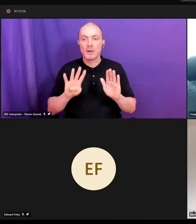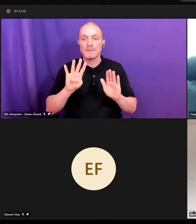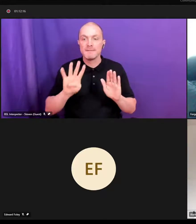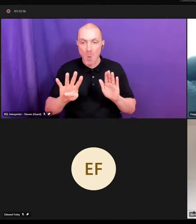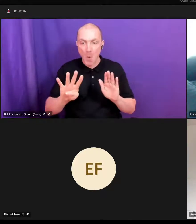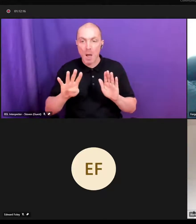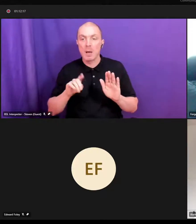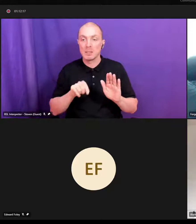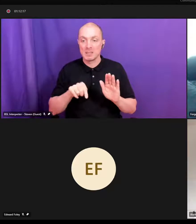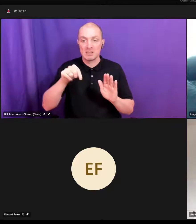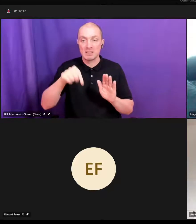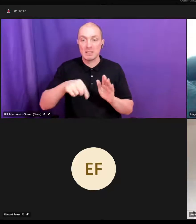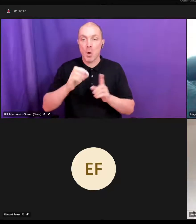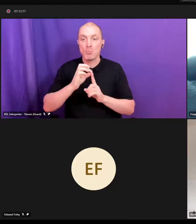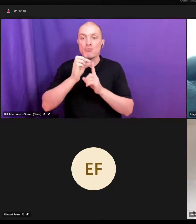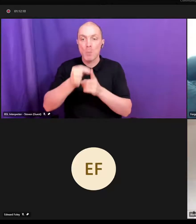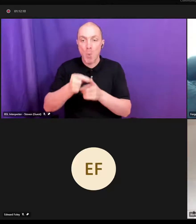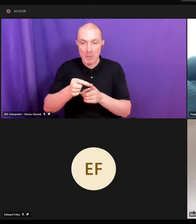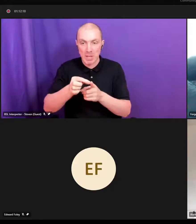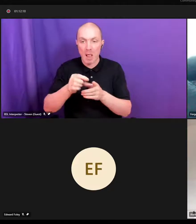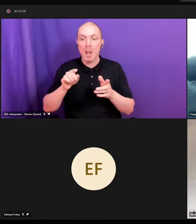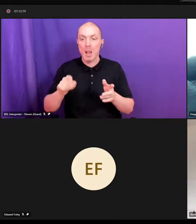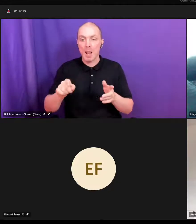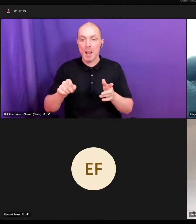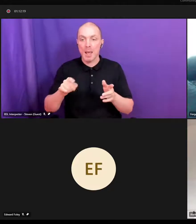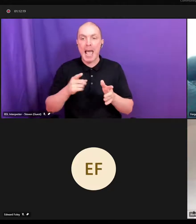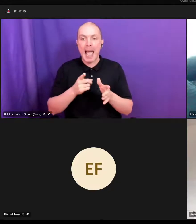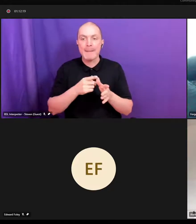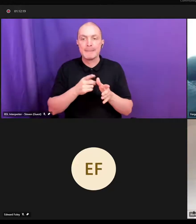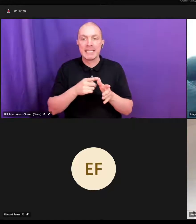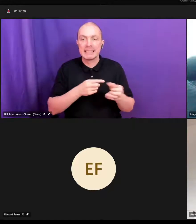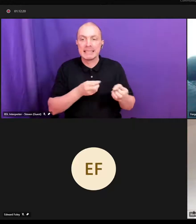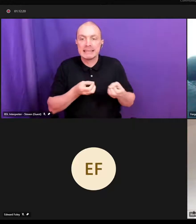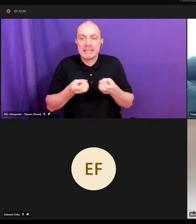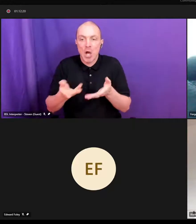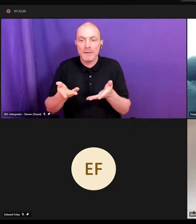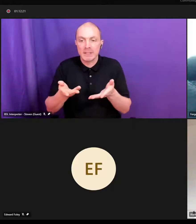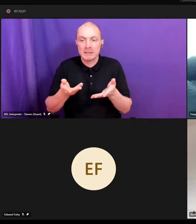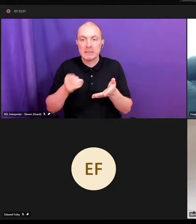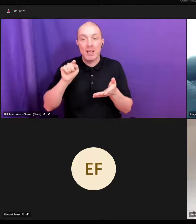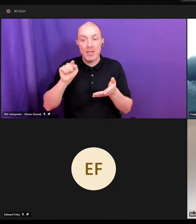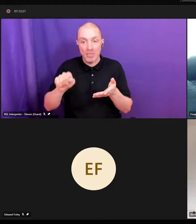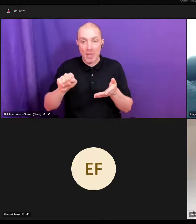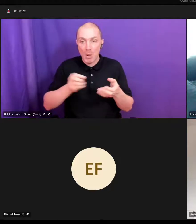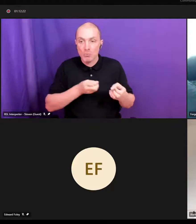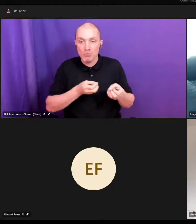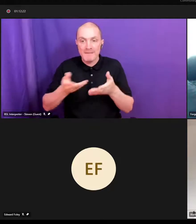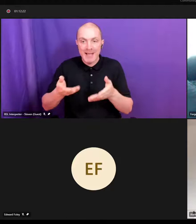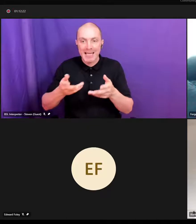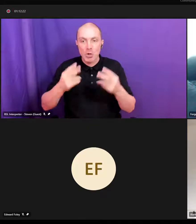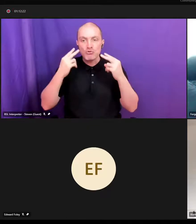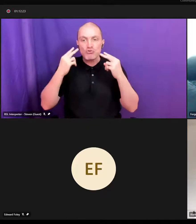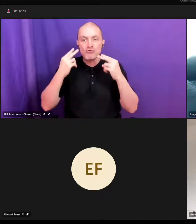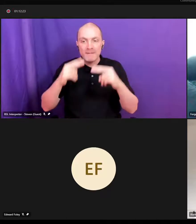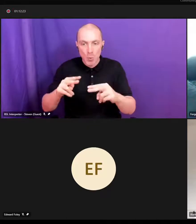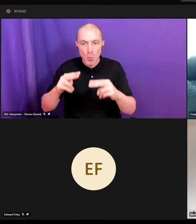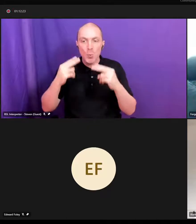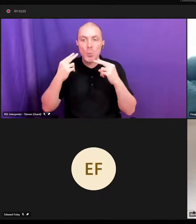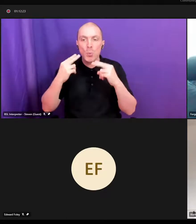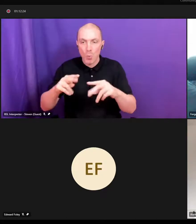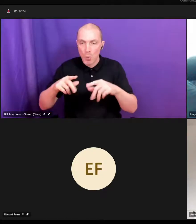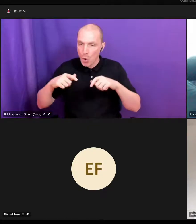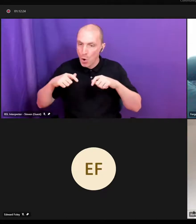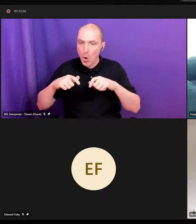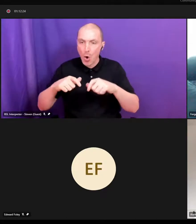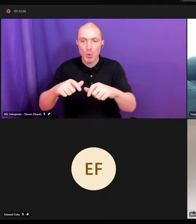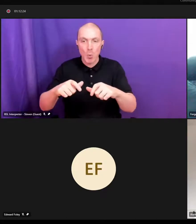proposals. Amenity Services currently provides the design and ongoing review of play areas, and that's